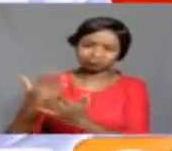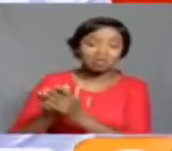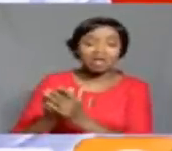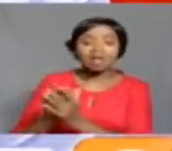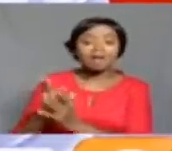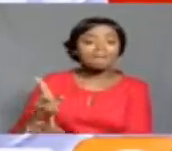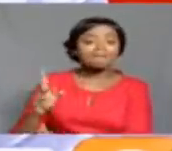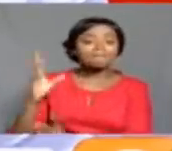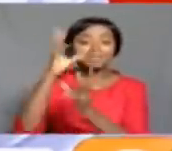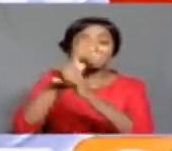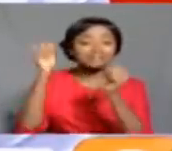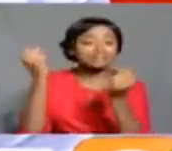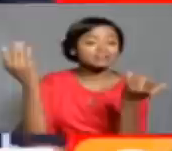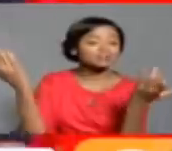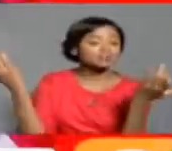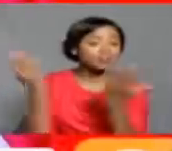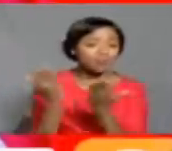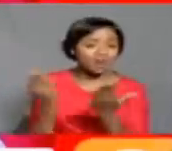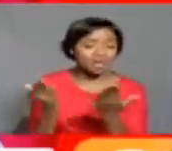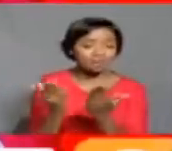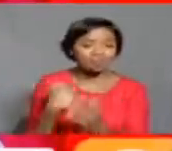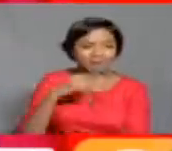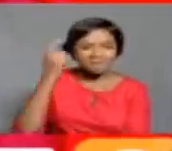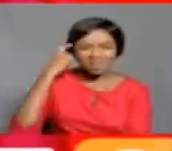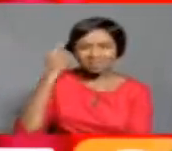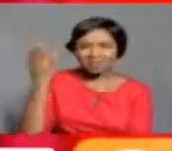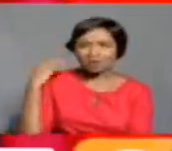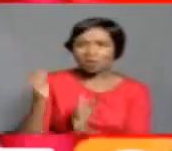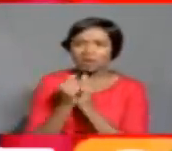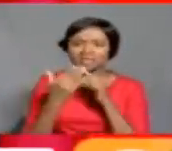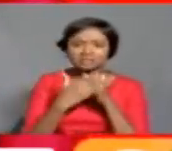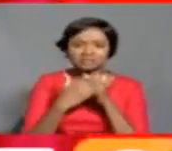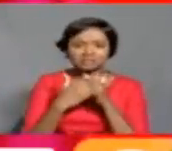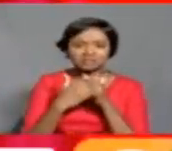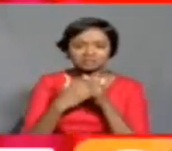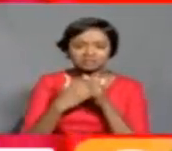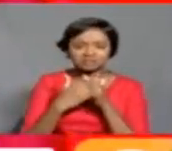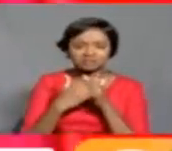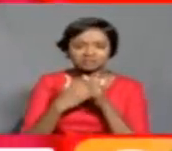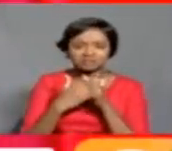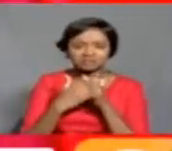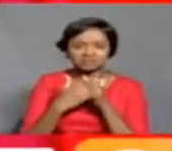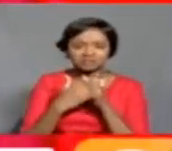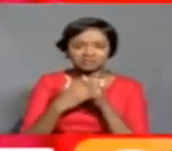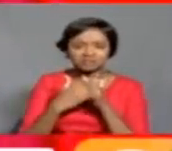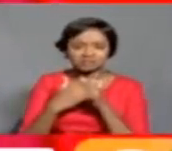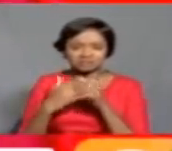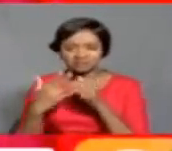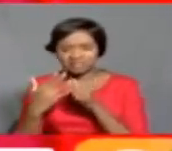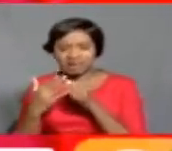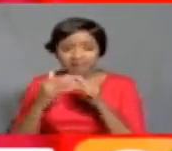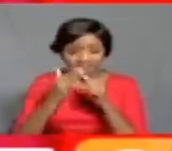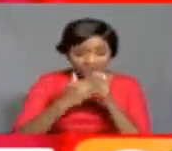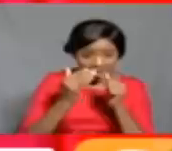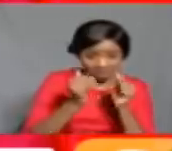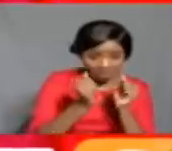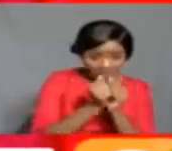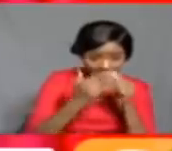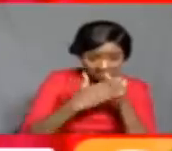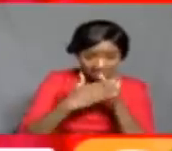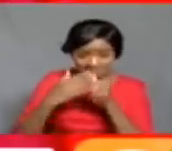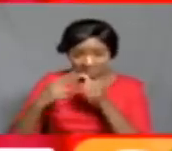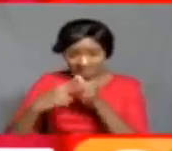remember later in the, I think, 97, 98, when President Moi disappeared for a few